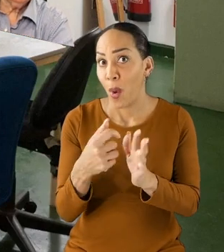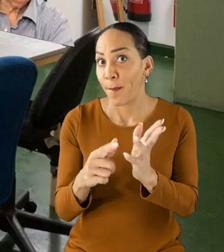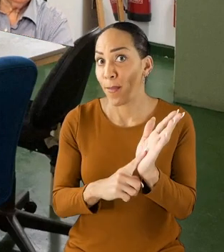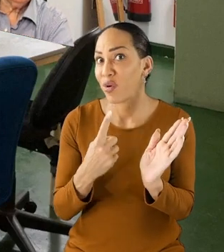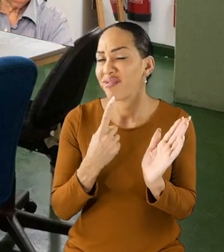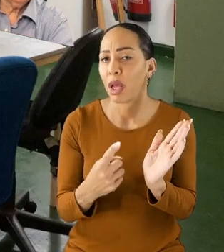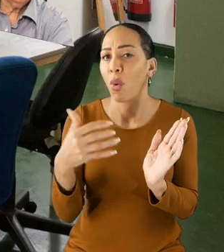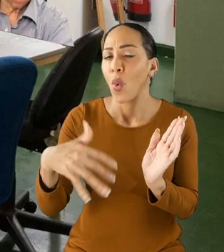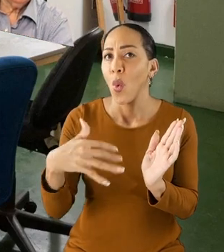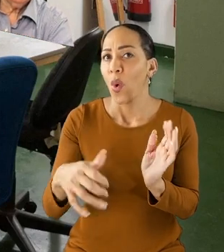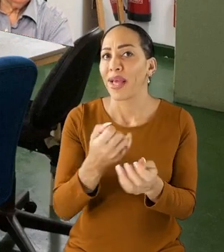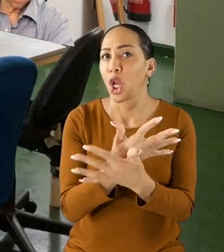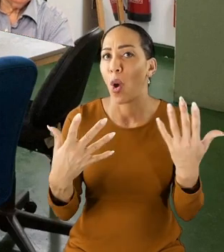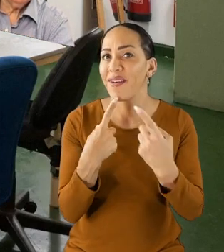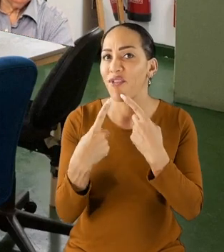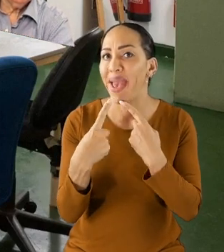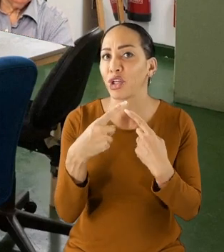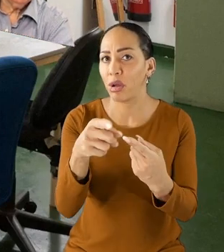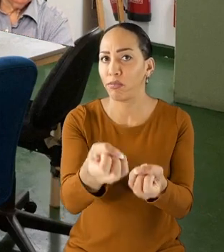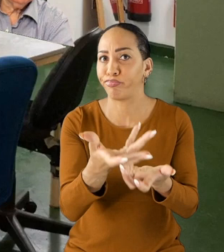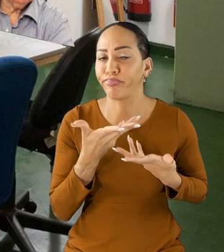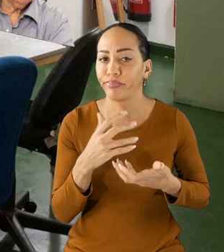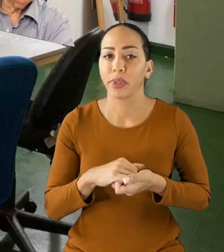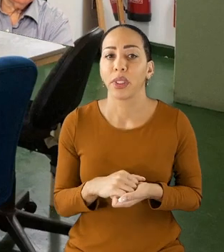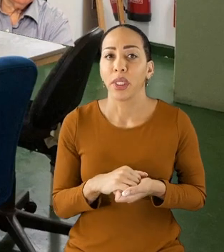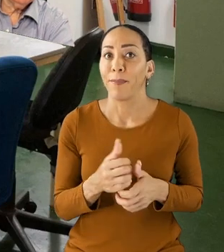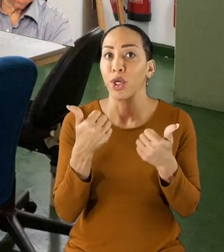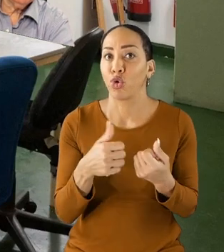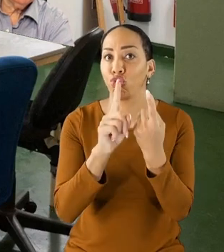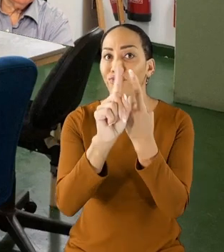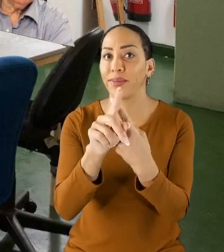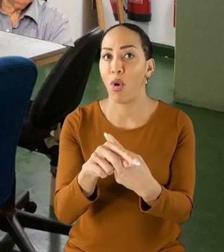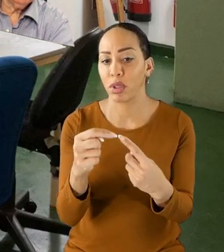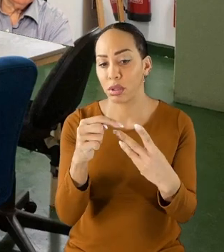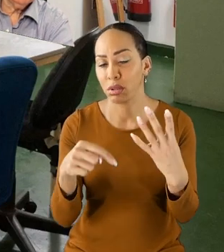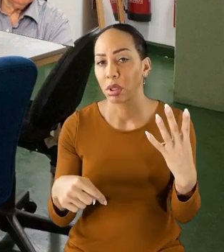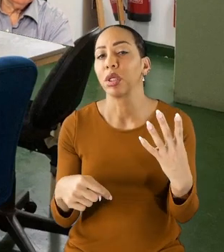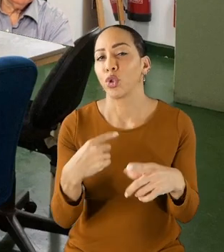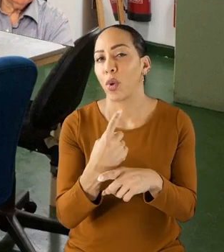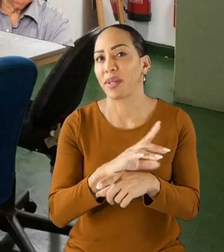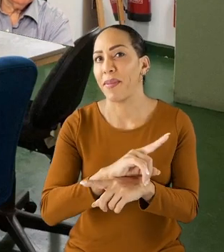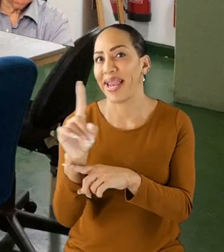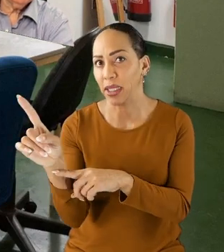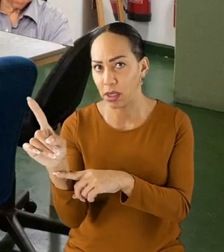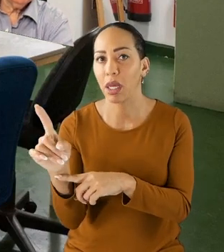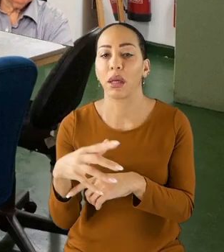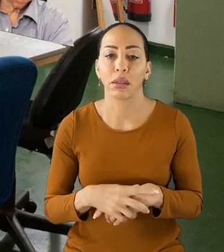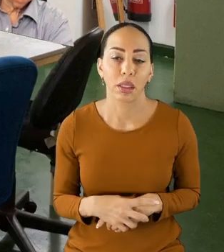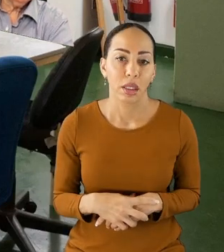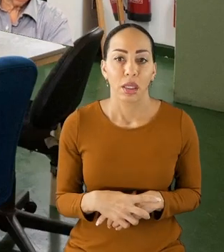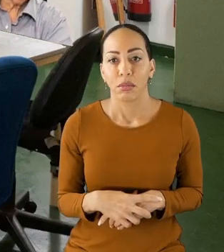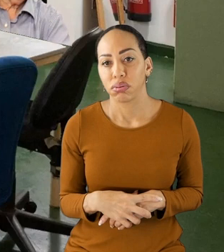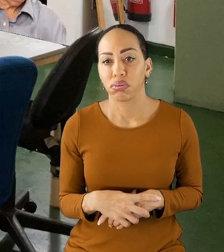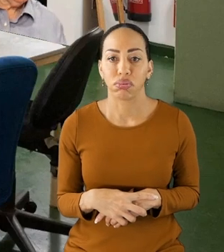There's a lot in that, Jamie. There's a really, really is. I mean, it'd be good to sort of pick up on some of them, those points later as well. I